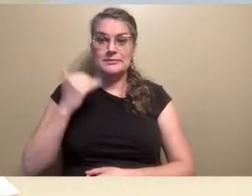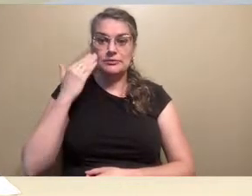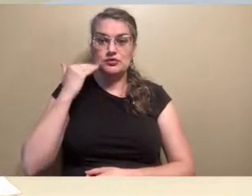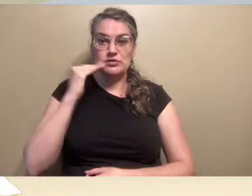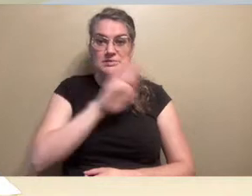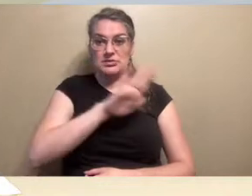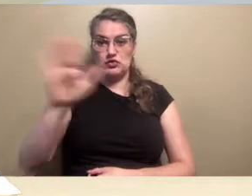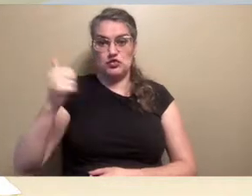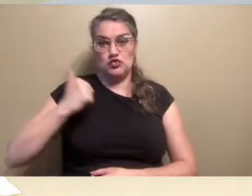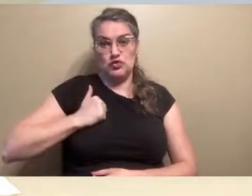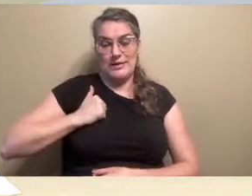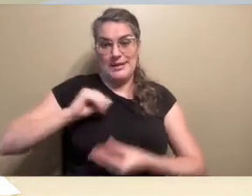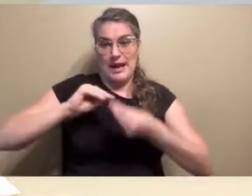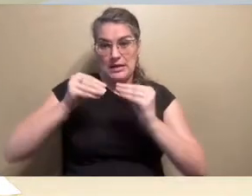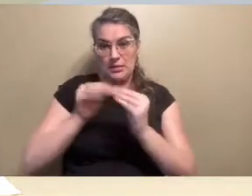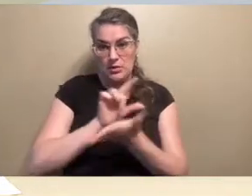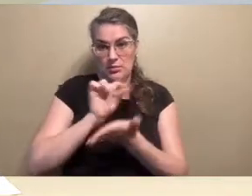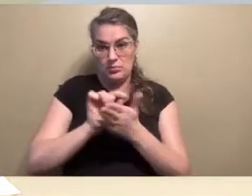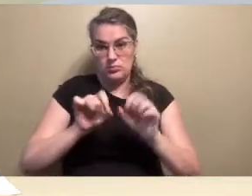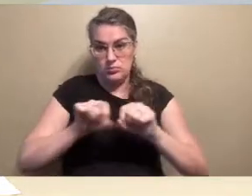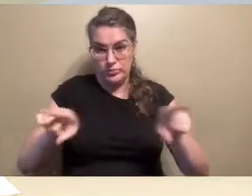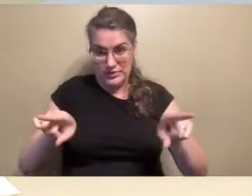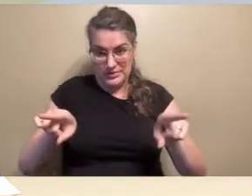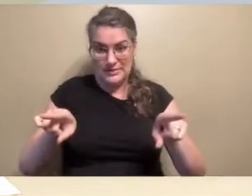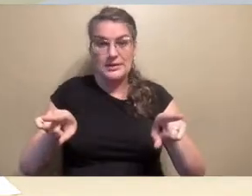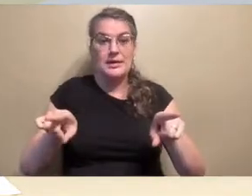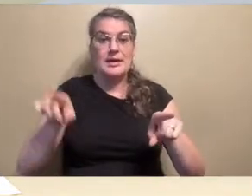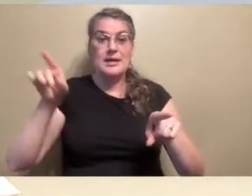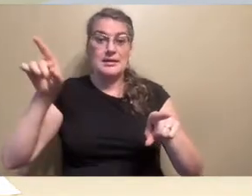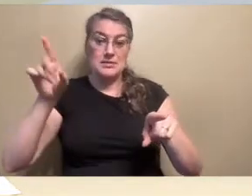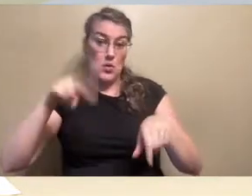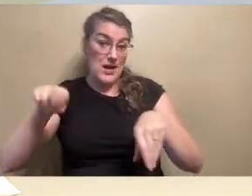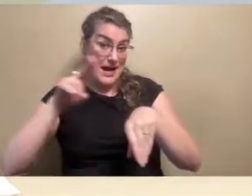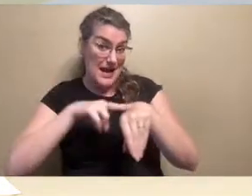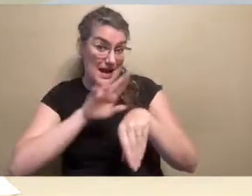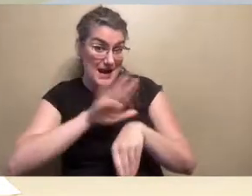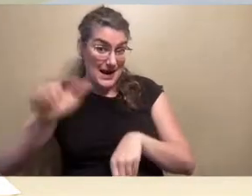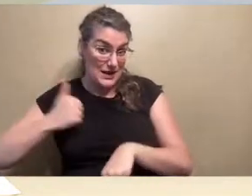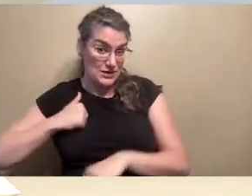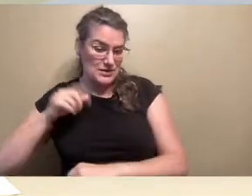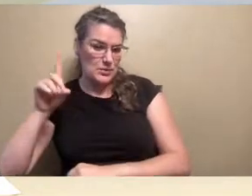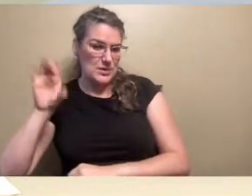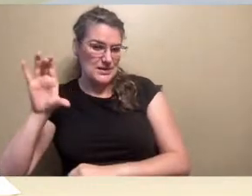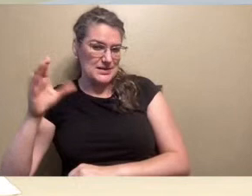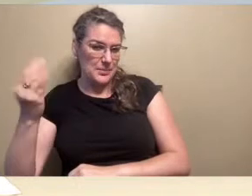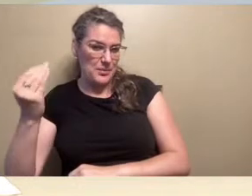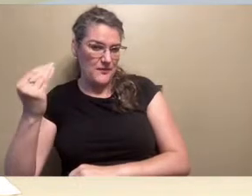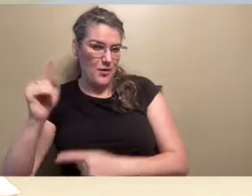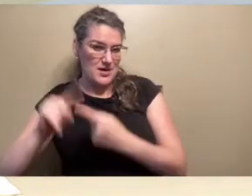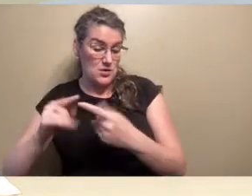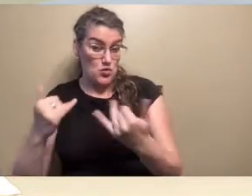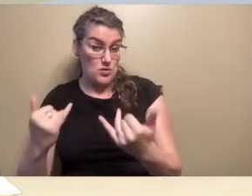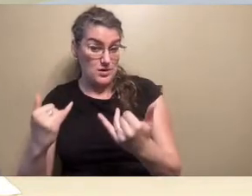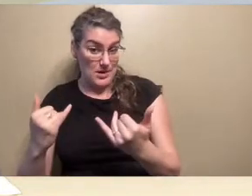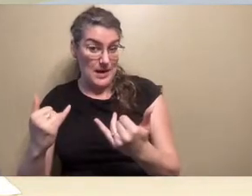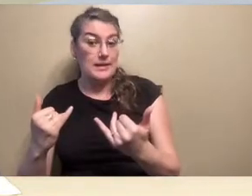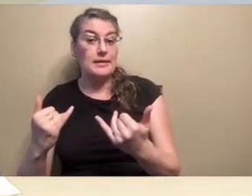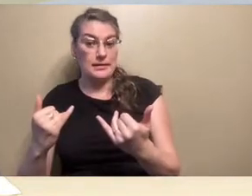nationally as well. So they did from December 14th until recently, and those were